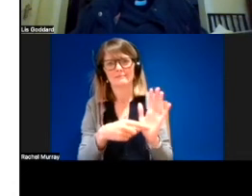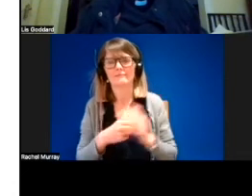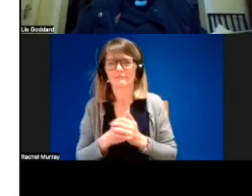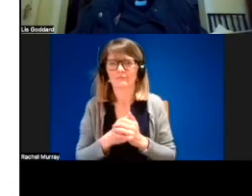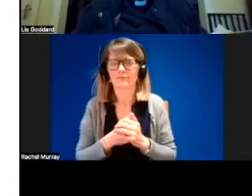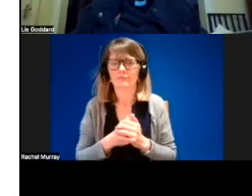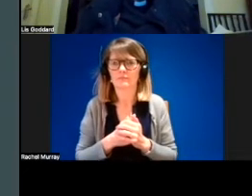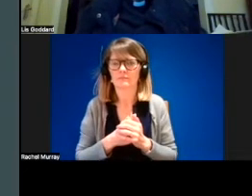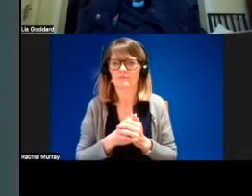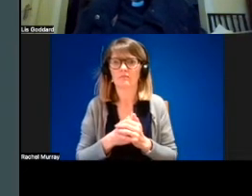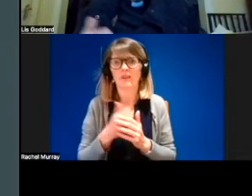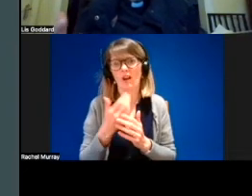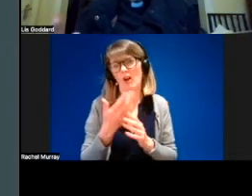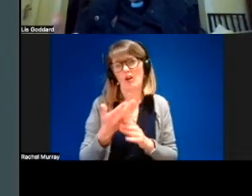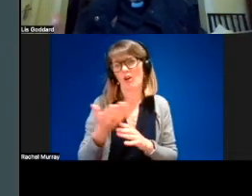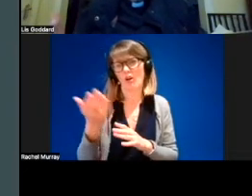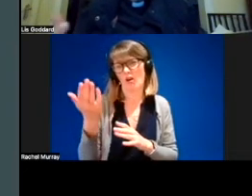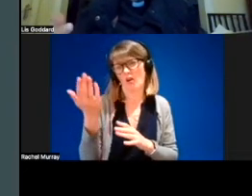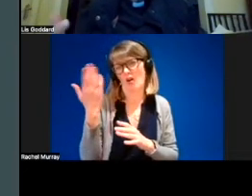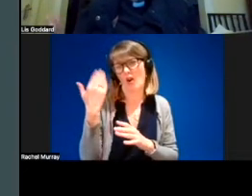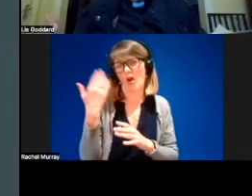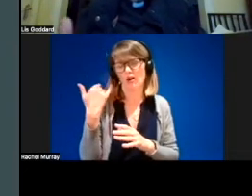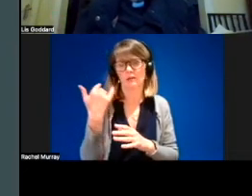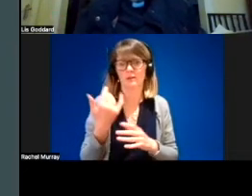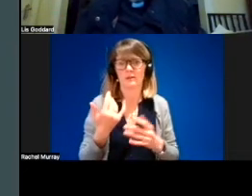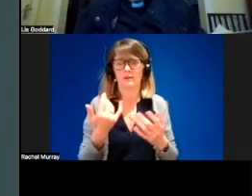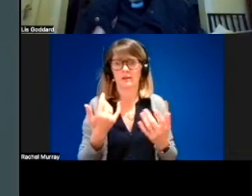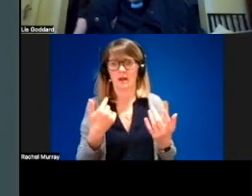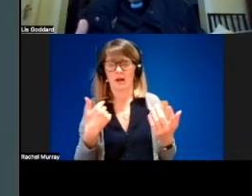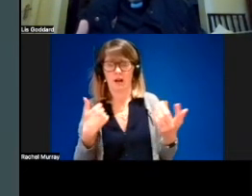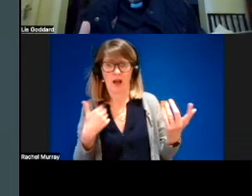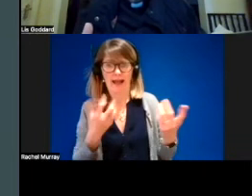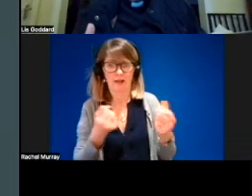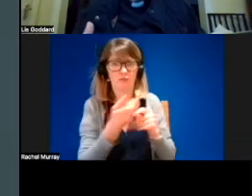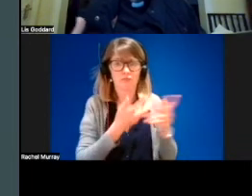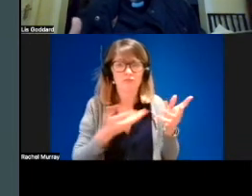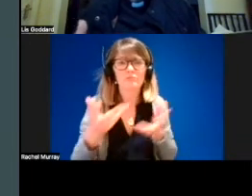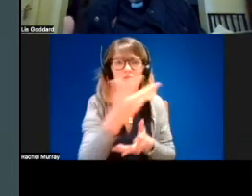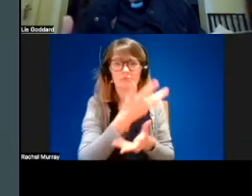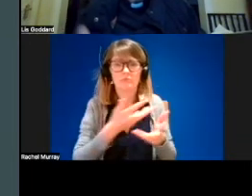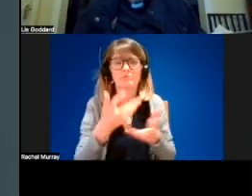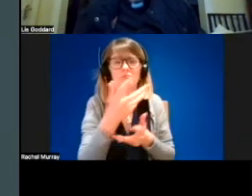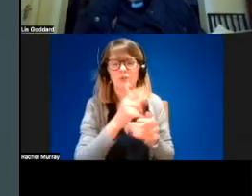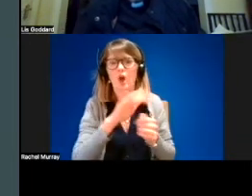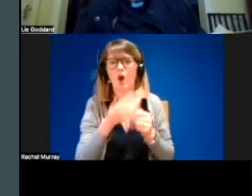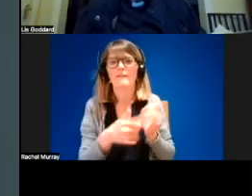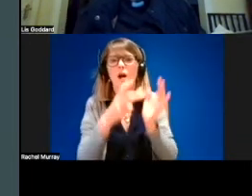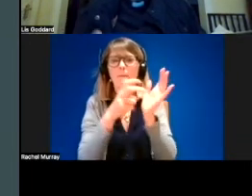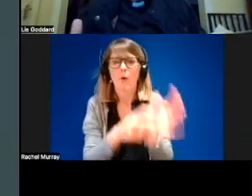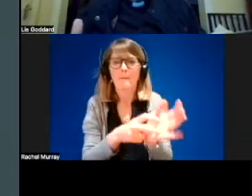It wasn't long ago that I was involved in hosting a consultation of patronage boards around the appointments to large